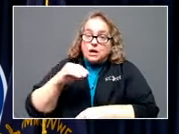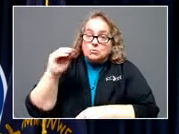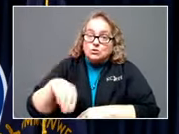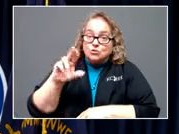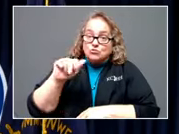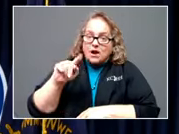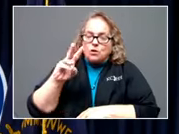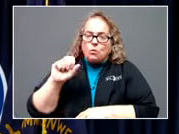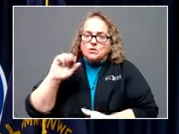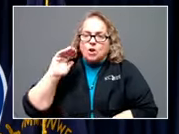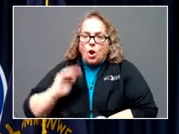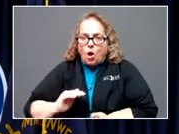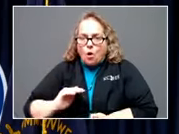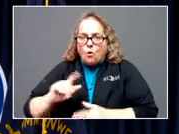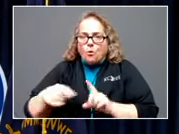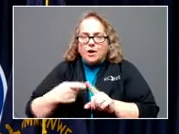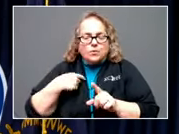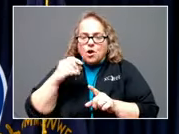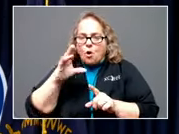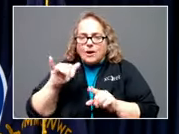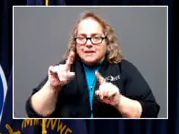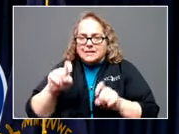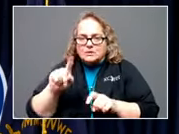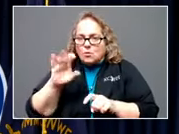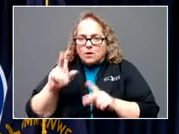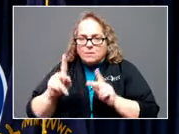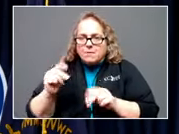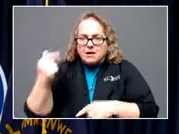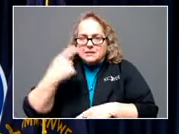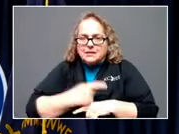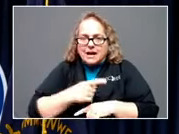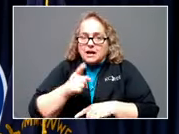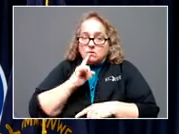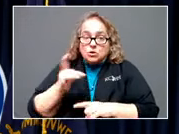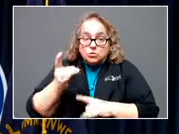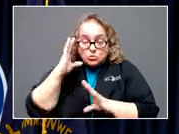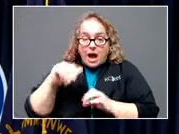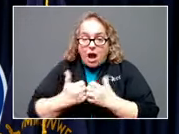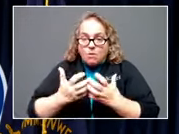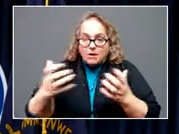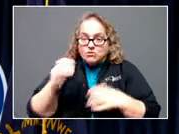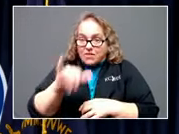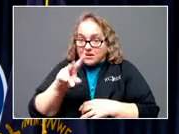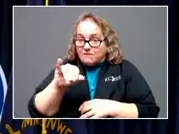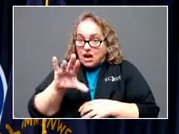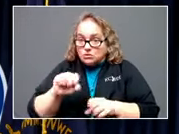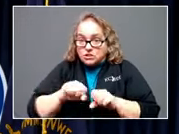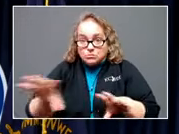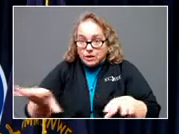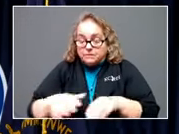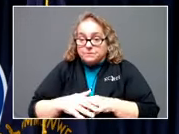only able to test less than 100 people a day. I mean, this is really striking how much this virus has spread. The hospitalization numbers are